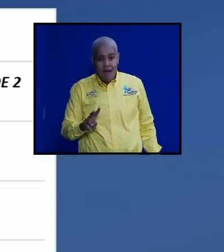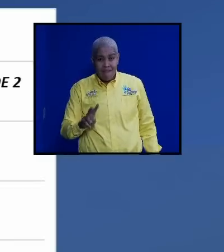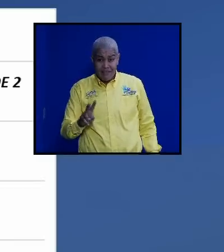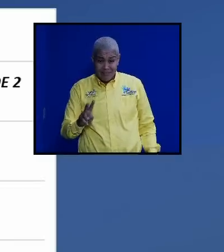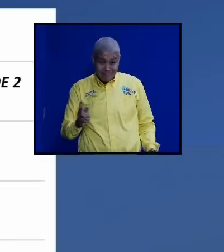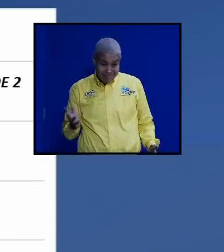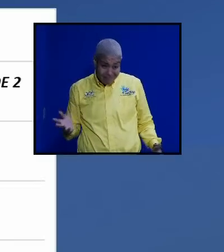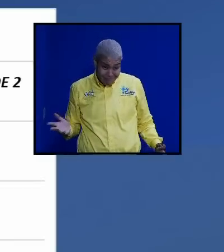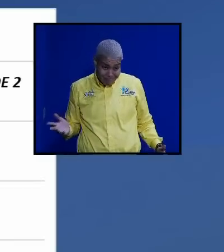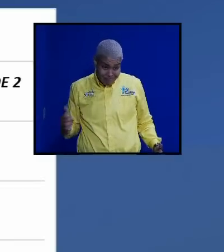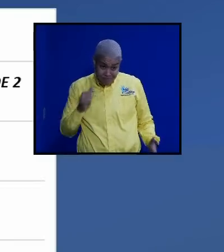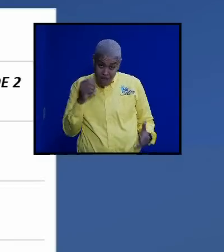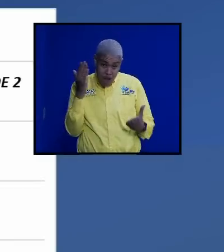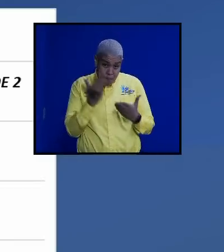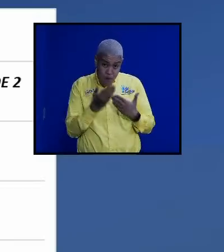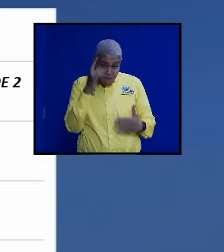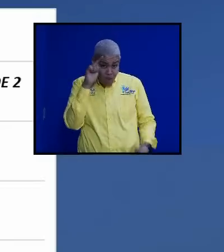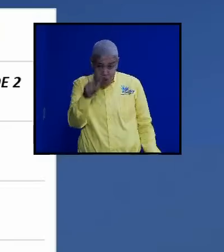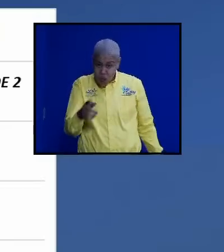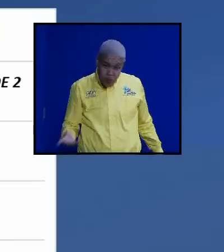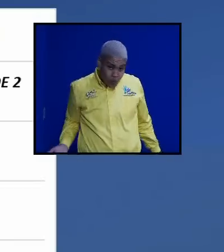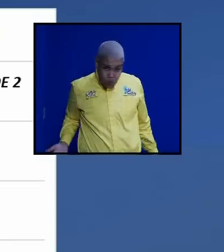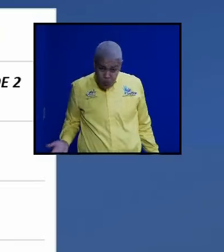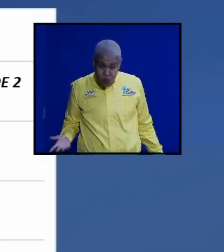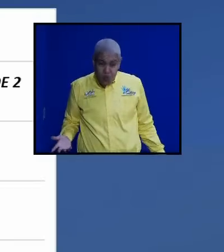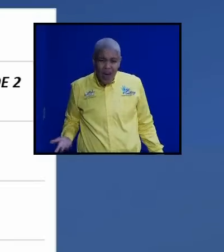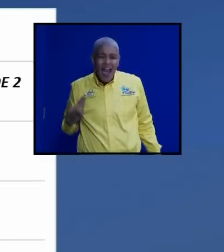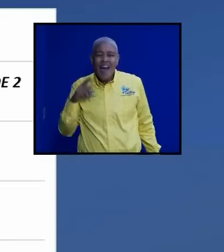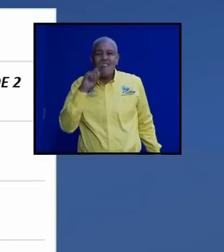enough? I find the question to be moot,